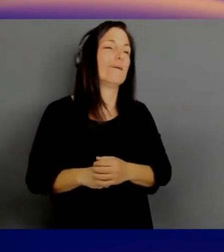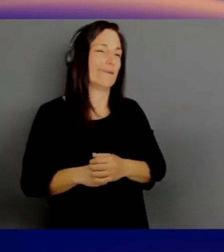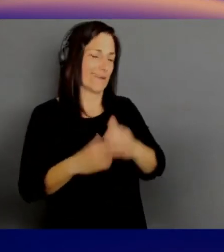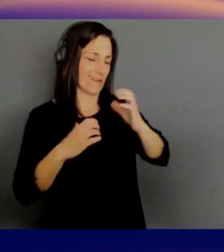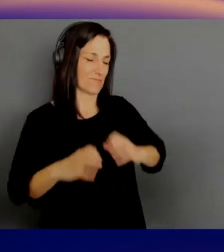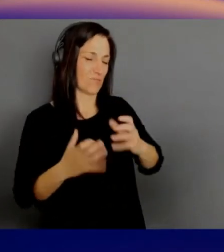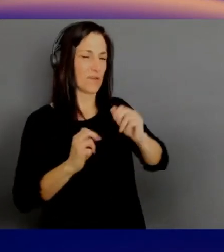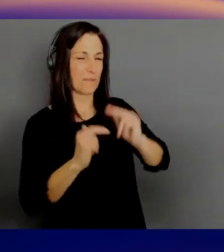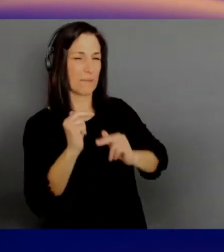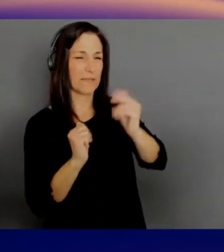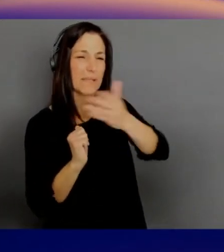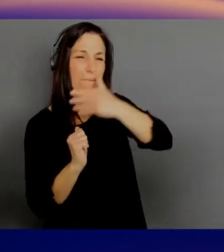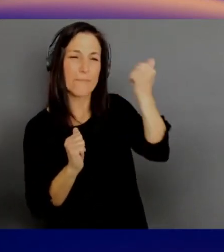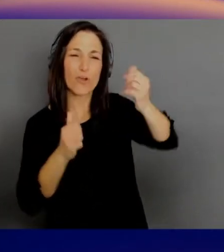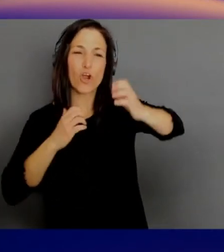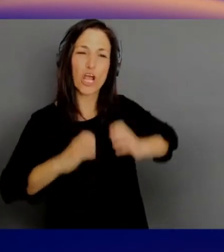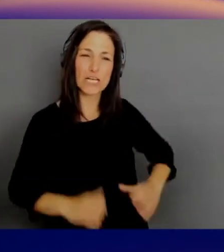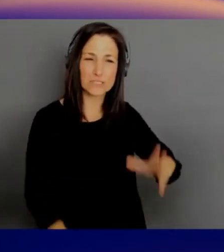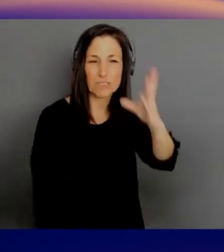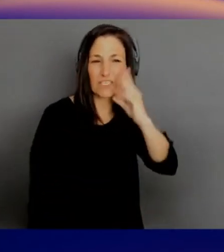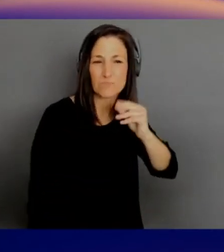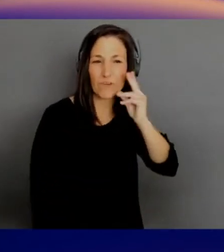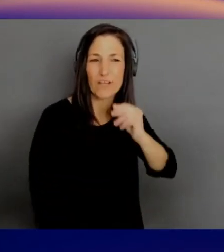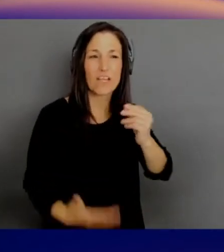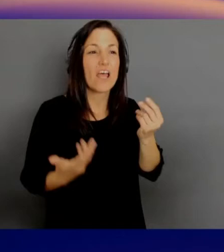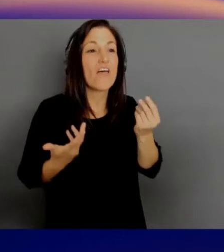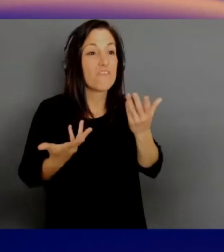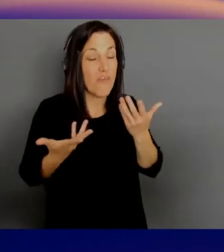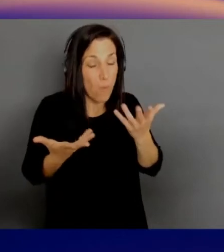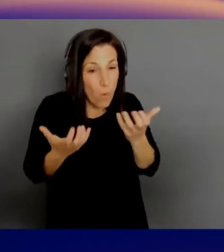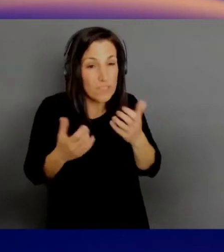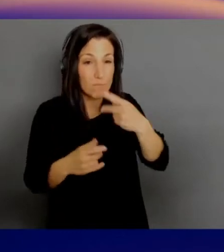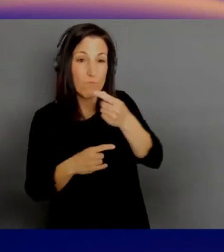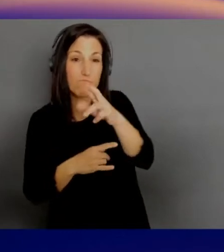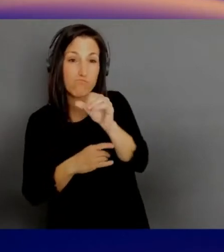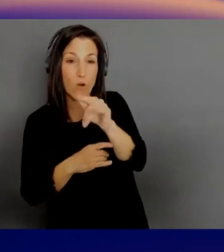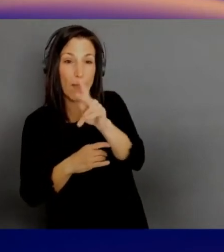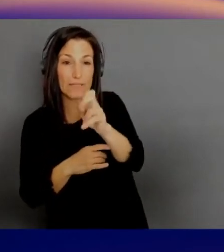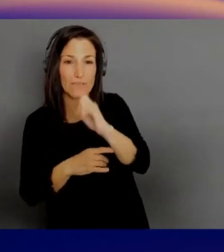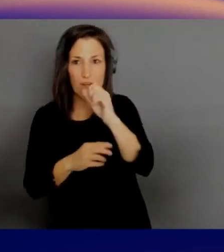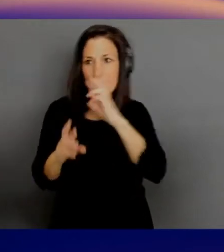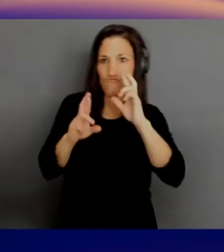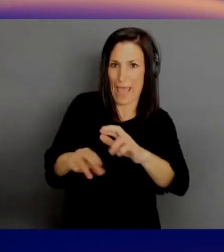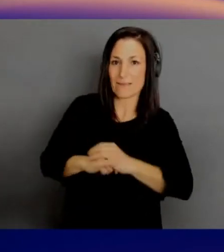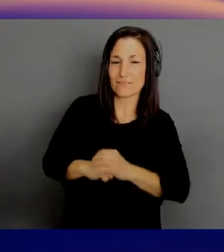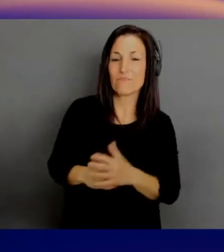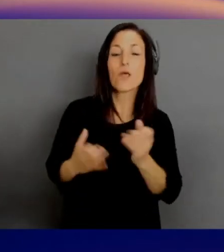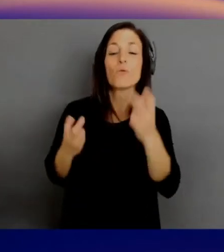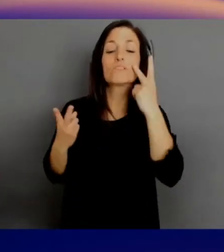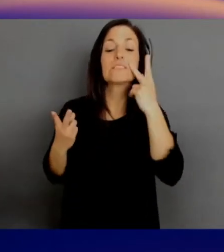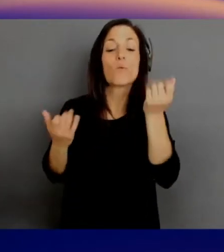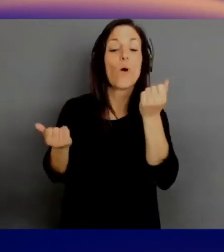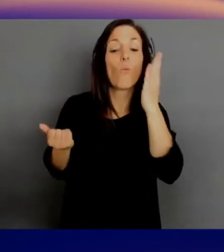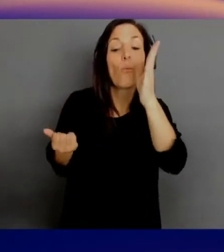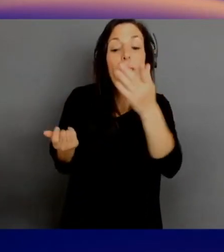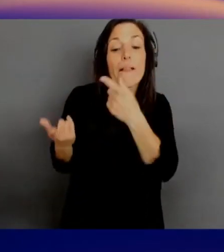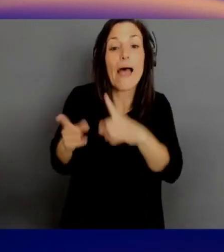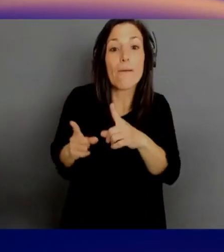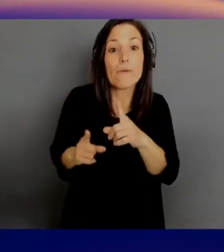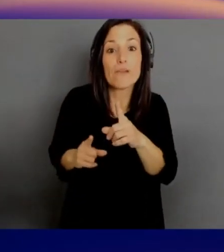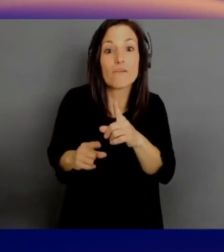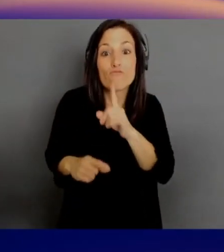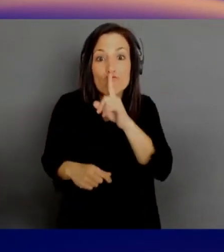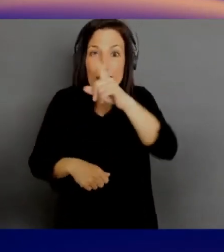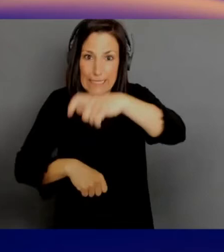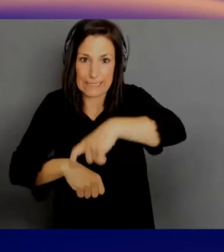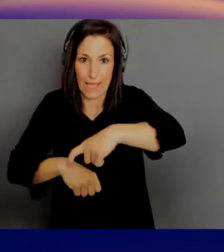the proactive thing, not a reactive. They Right. want to see what is going to happen, in a real time, so that they can take an action